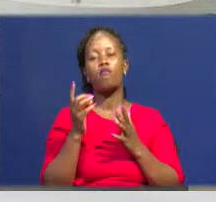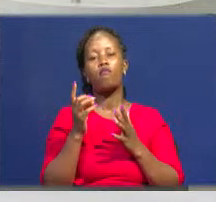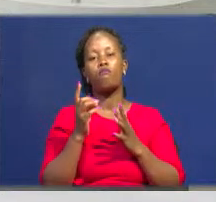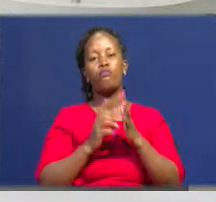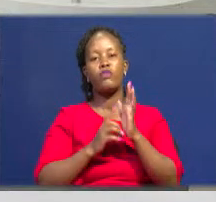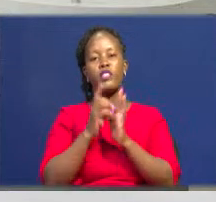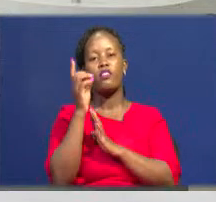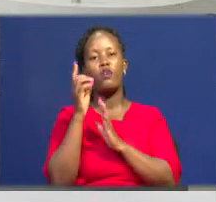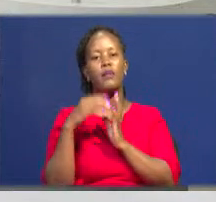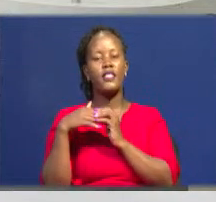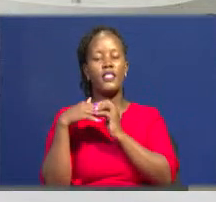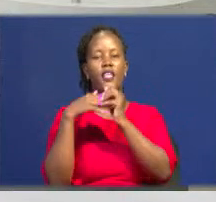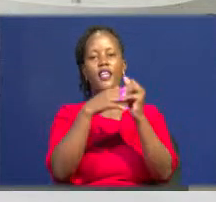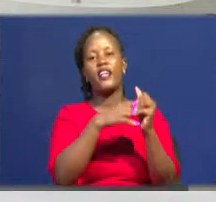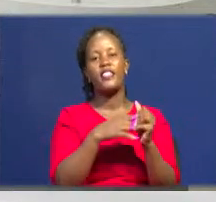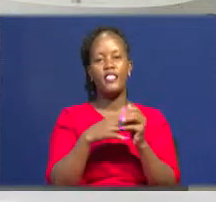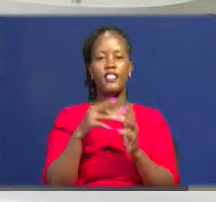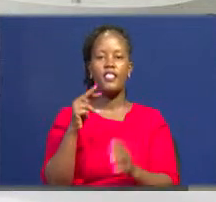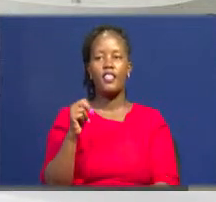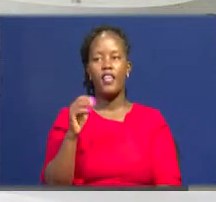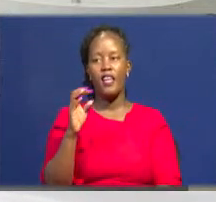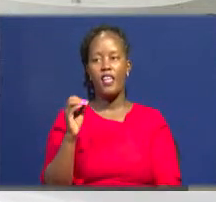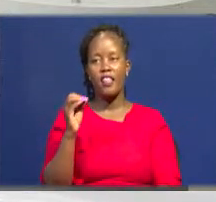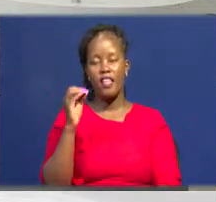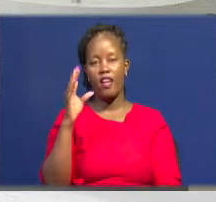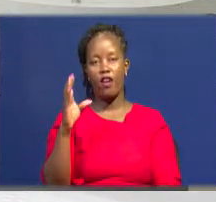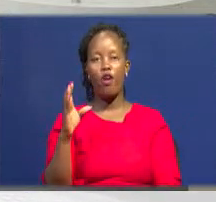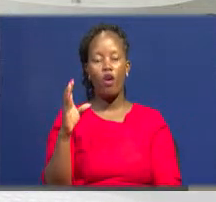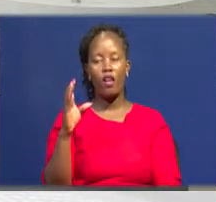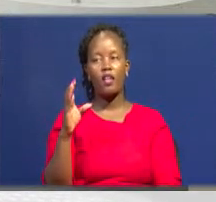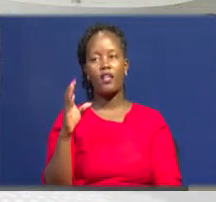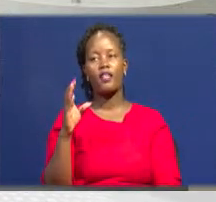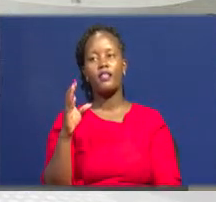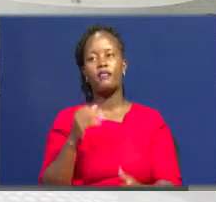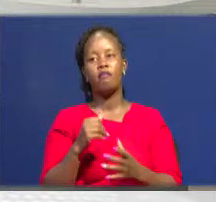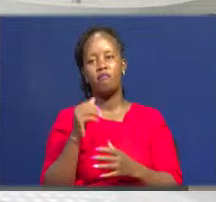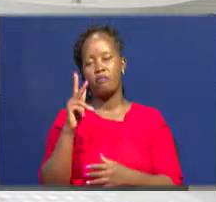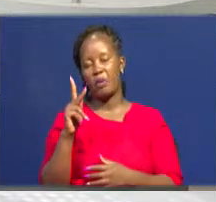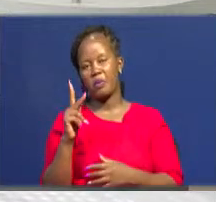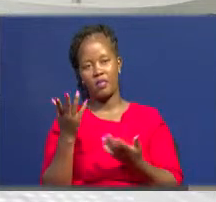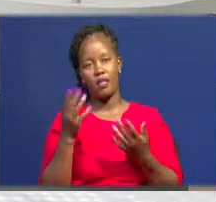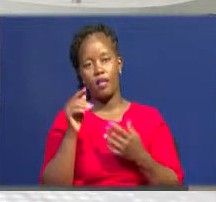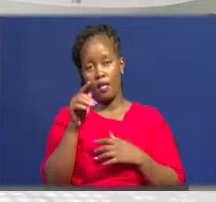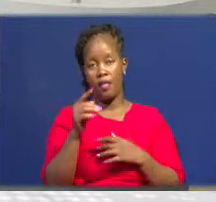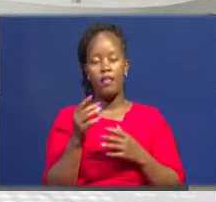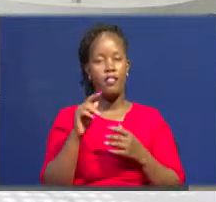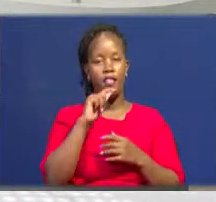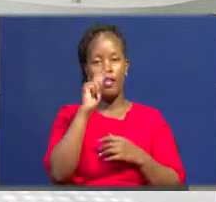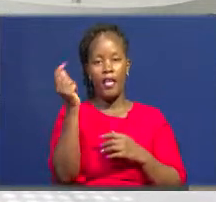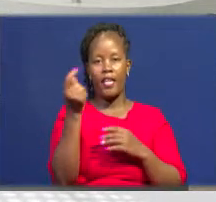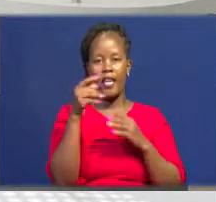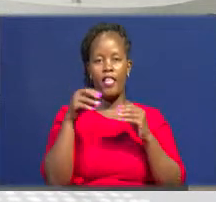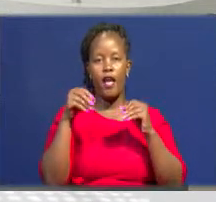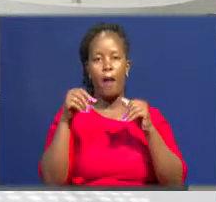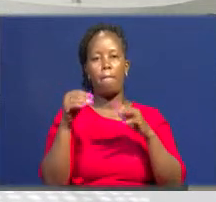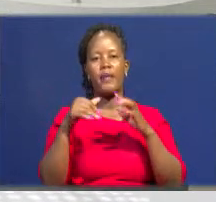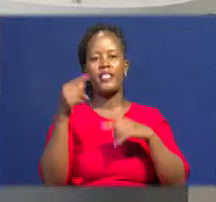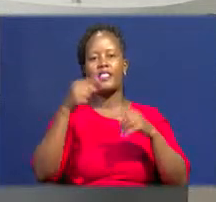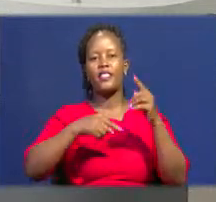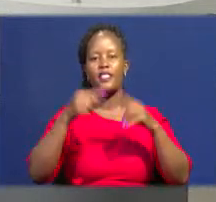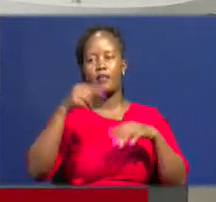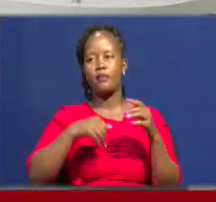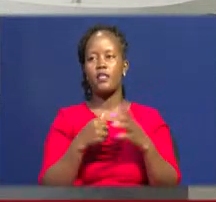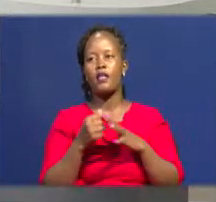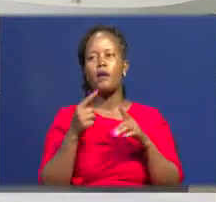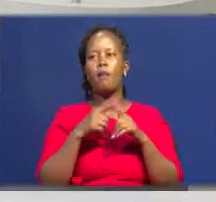she's a development lead at the National Olympic Committee of Kenya. It's the Kenya Beach Games. But now we take a little bit of